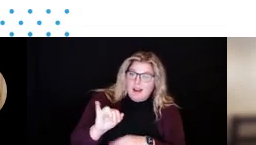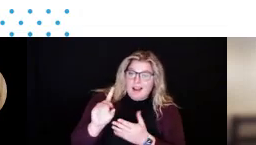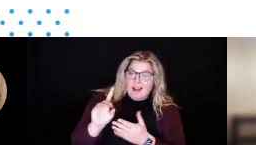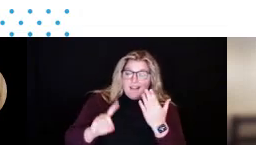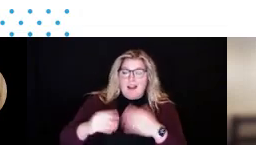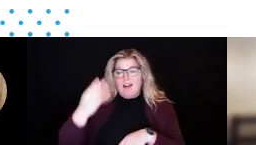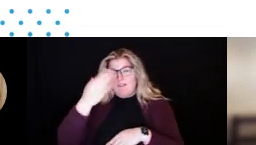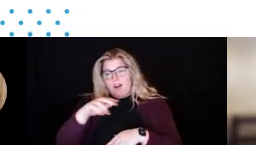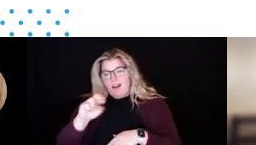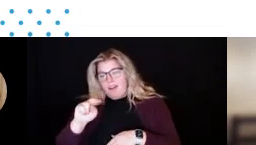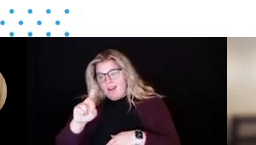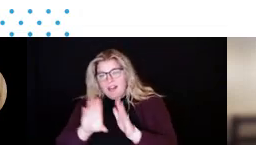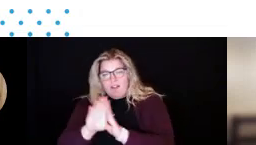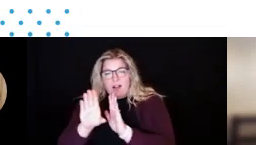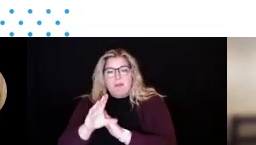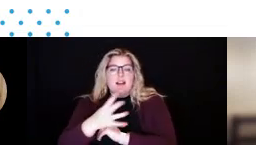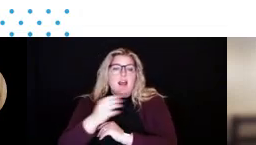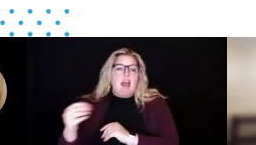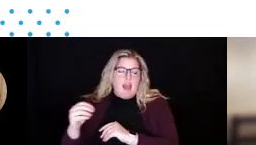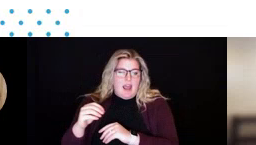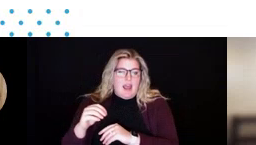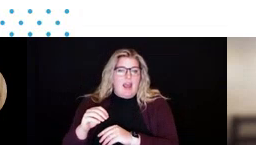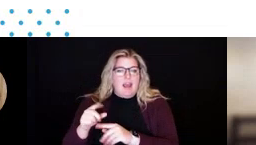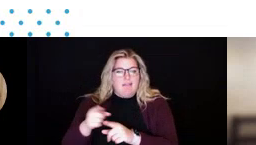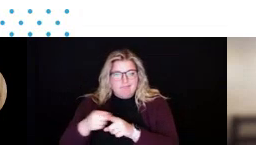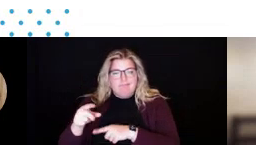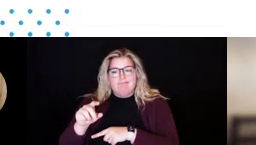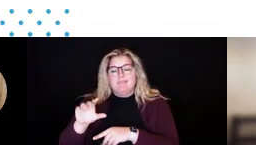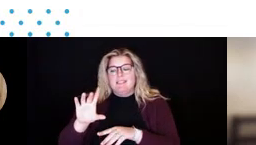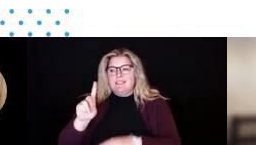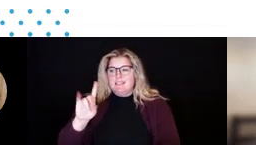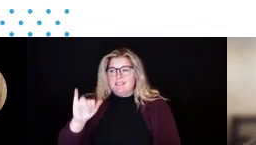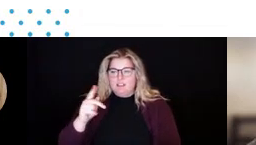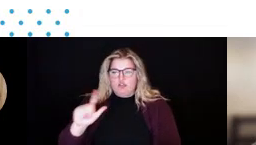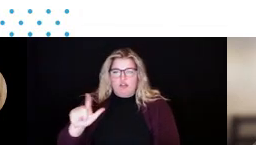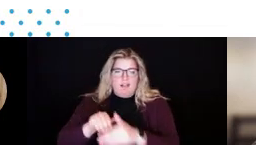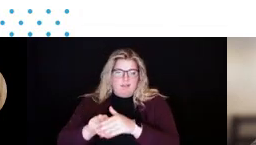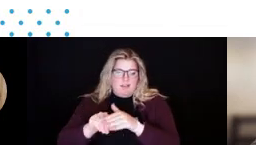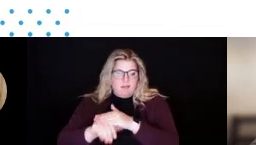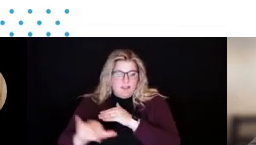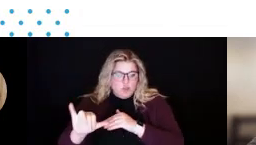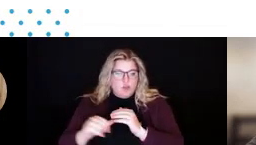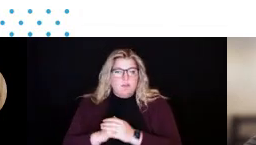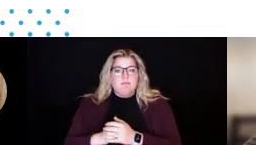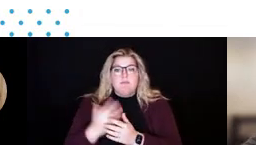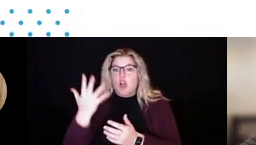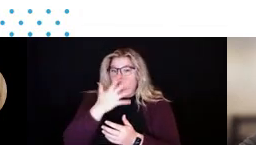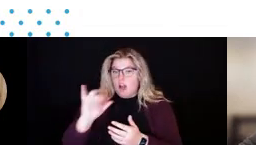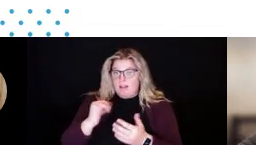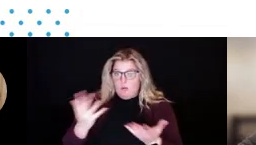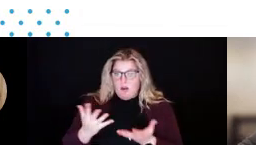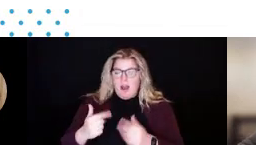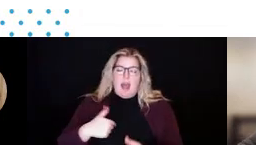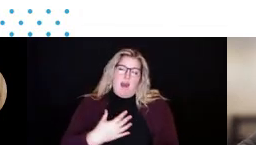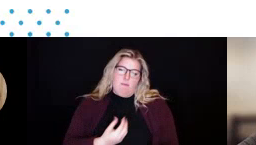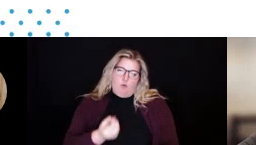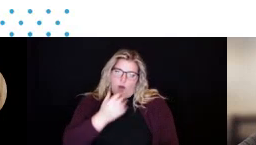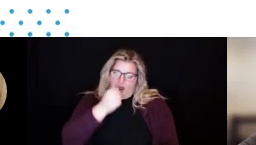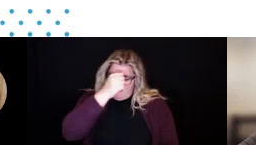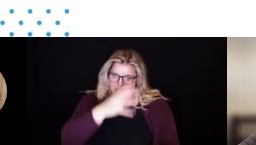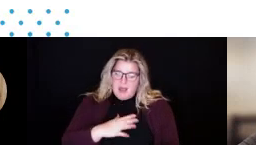development, and working in digital accessibility. Description of myself, I am a white male in